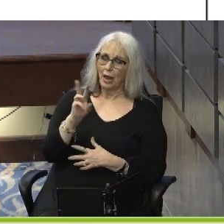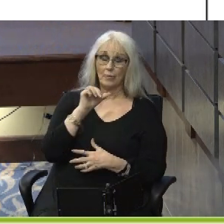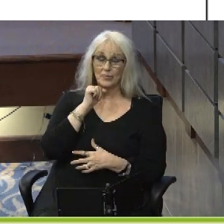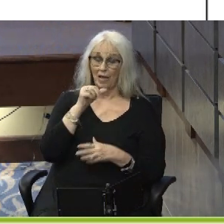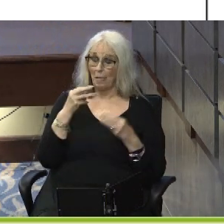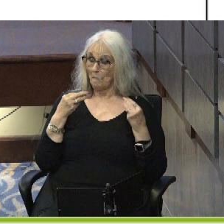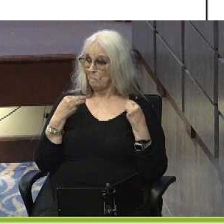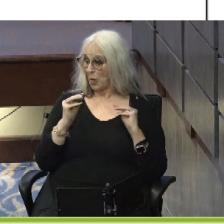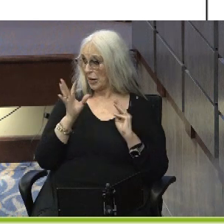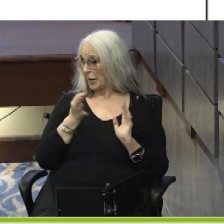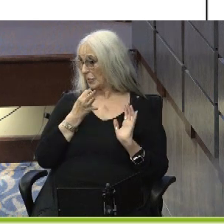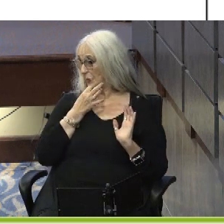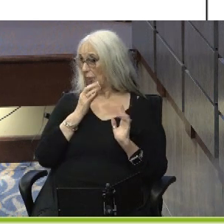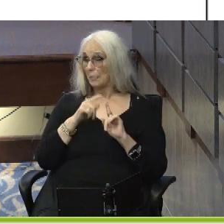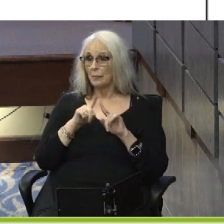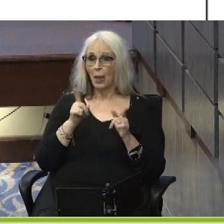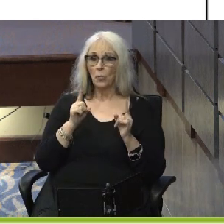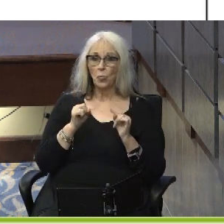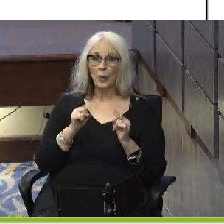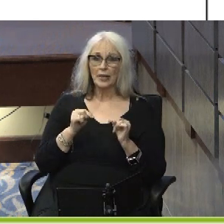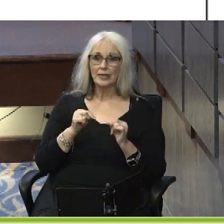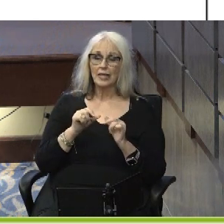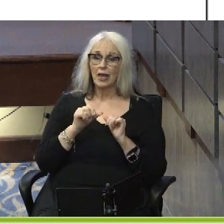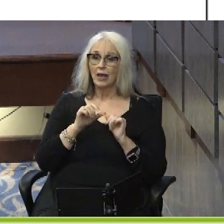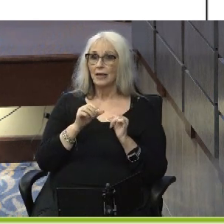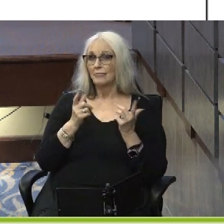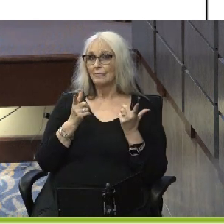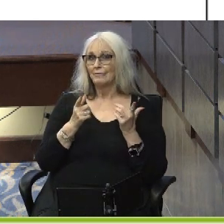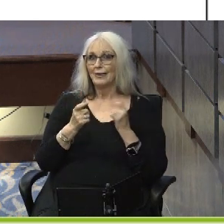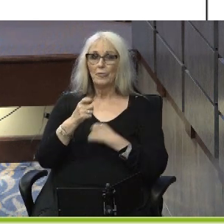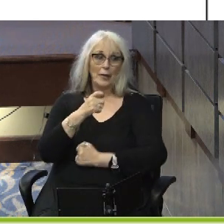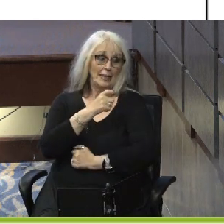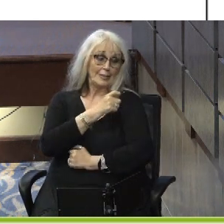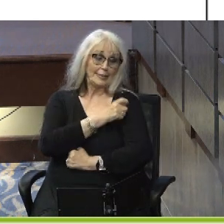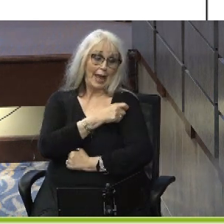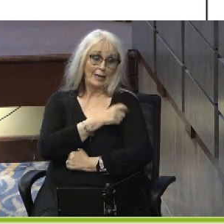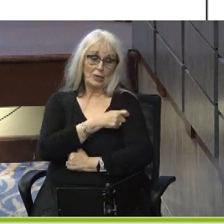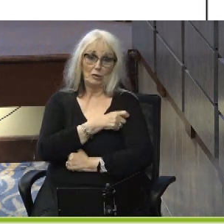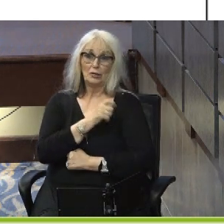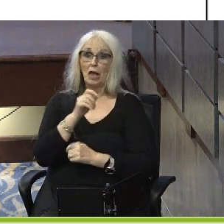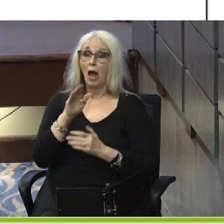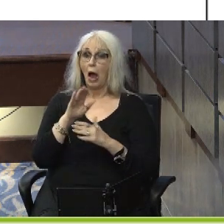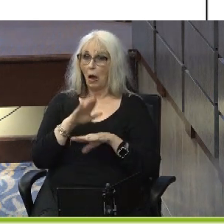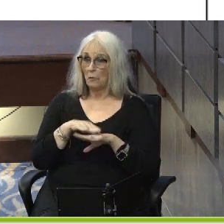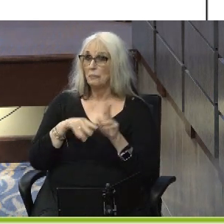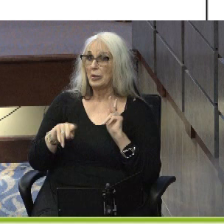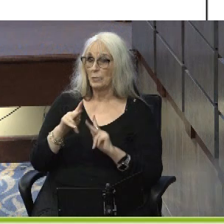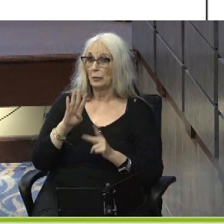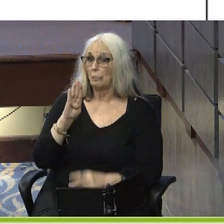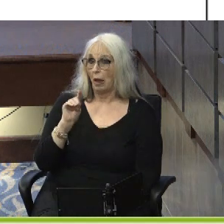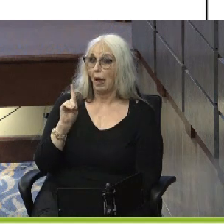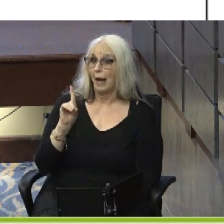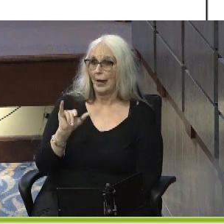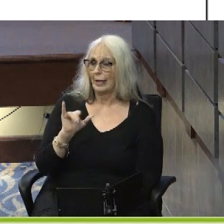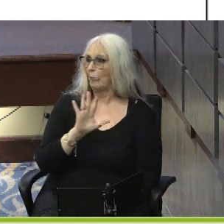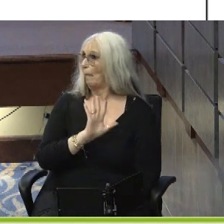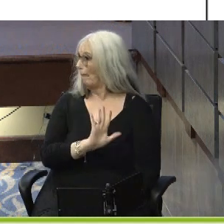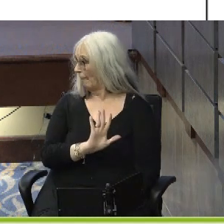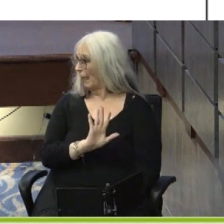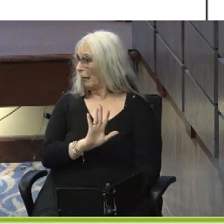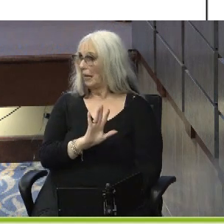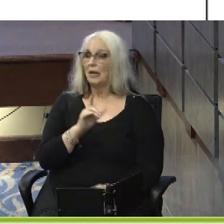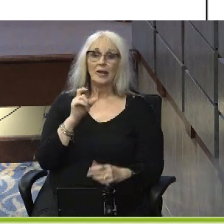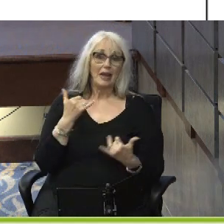expert, but when something is commonly tattooed on your residents' bodies, it's probably a pretty effective logo. So just